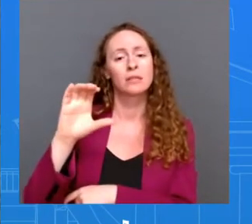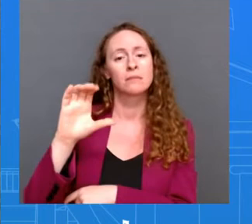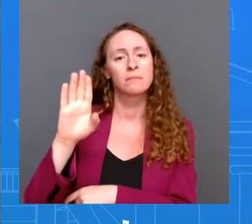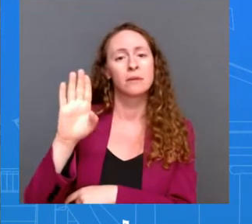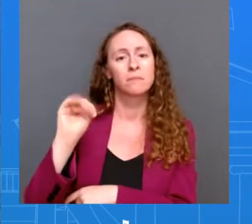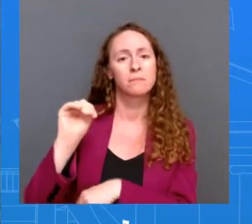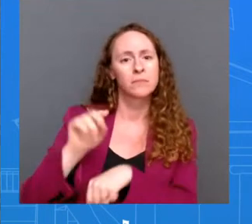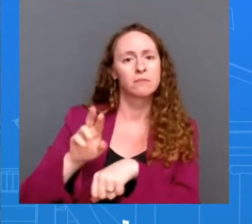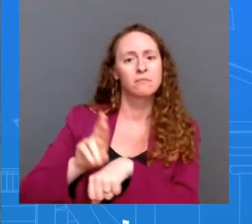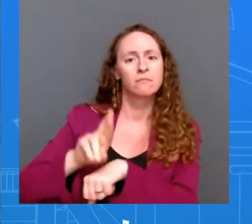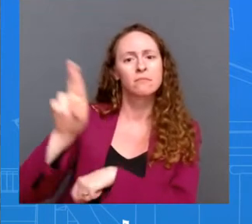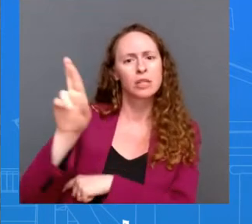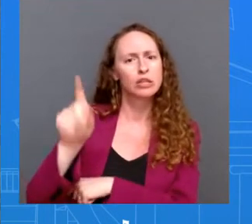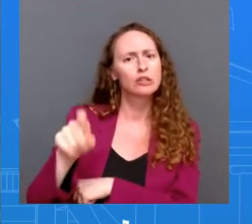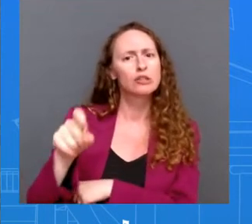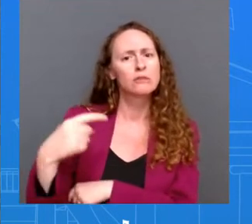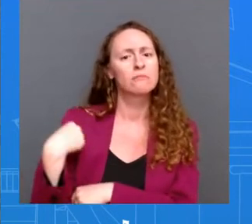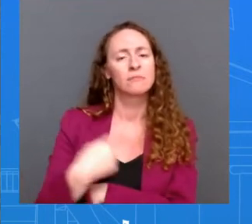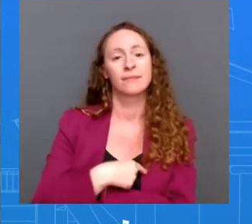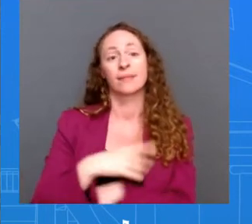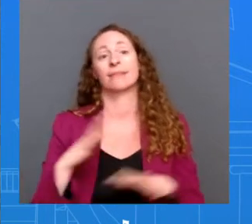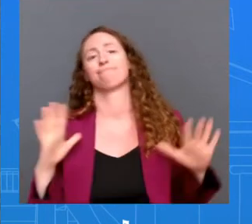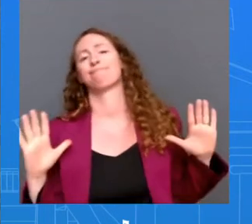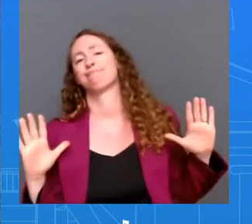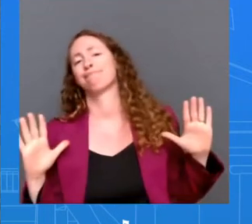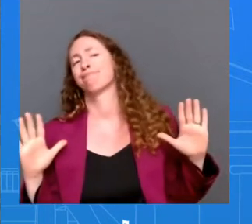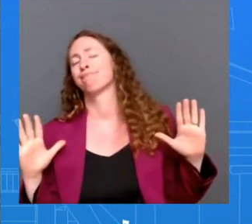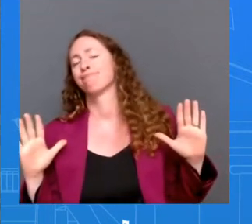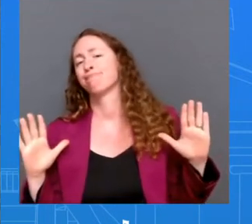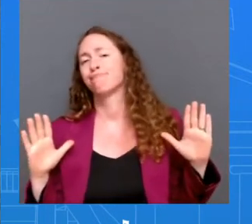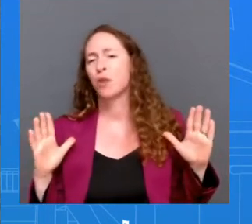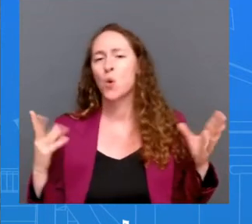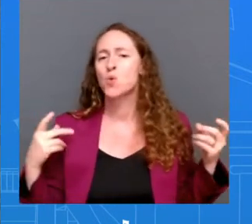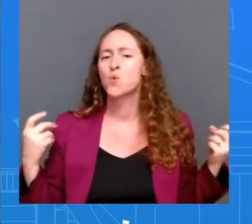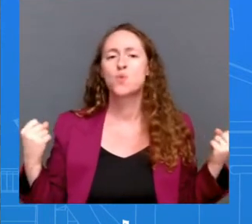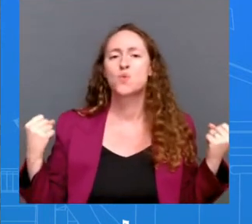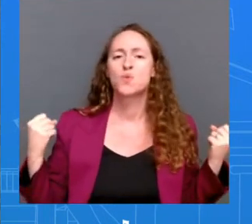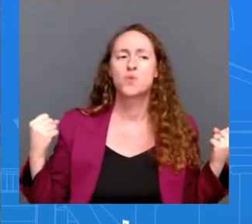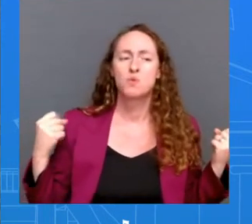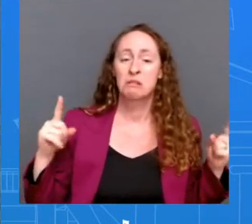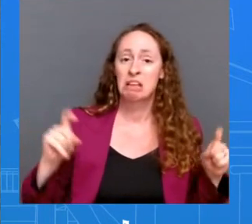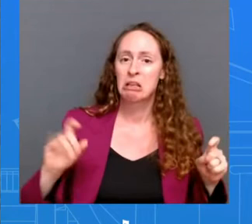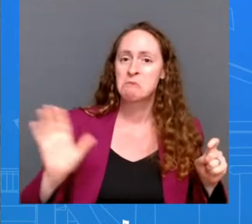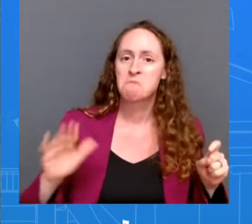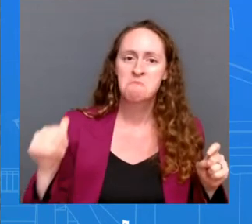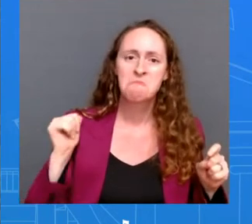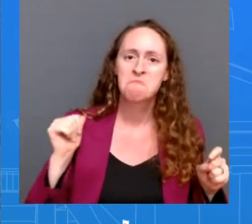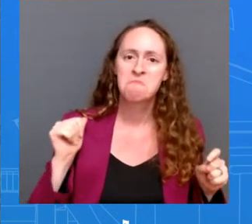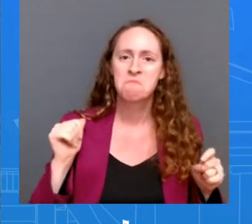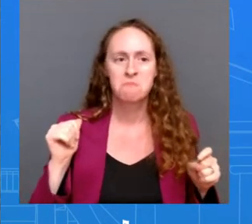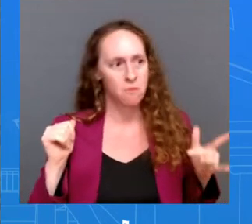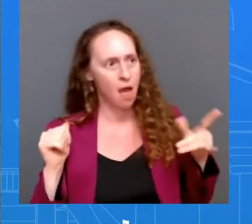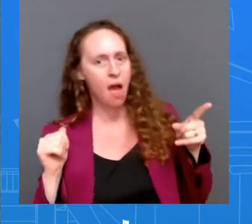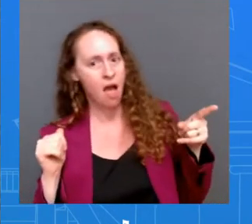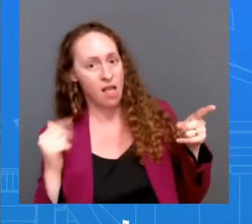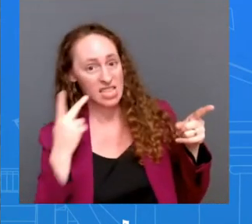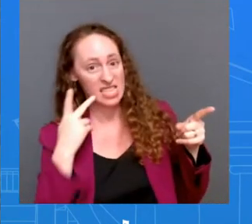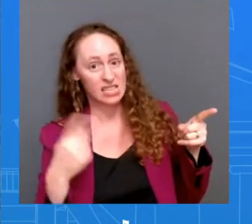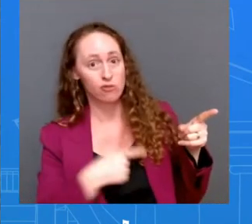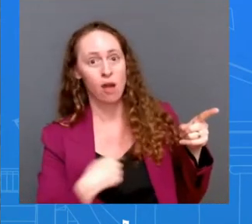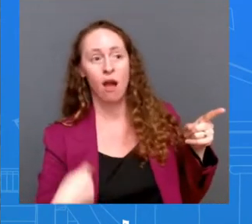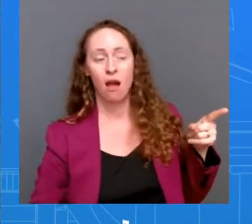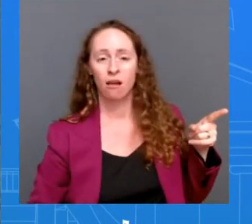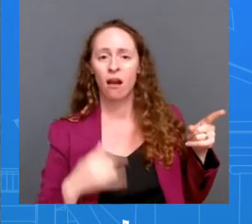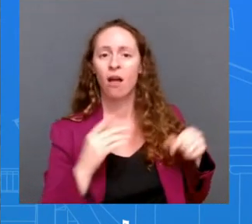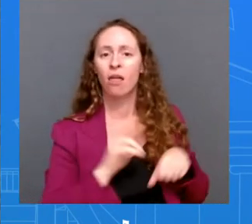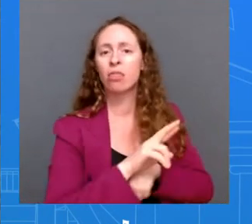military exercises around Taiwan, the United States is demonstrating instead the behavior of a responsible nuclear power